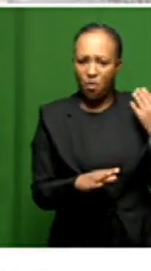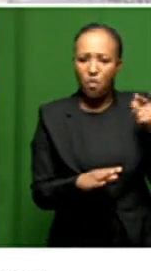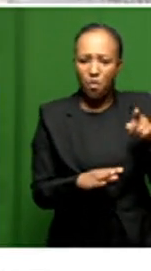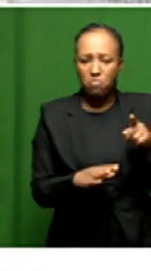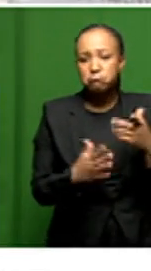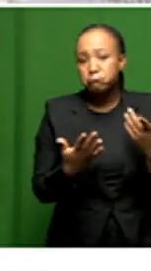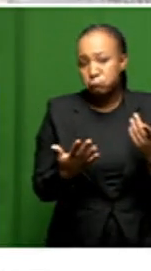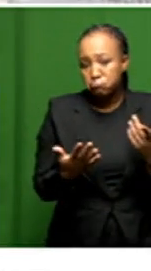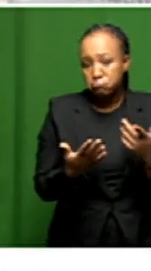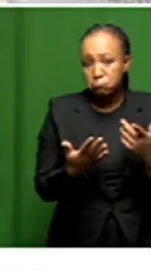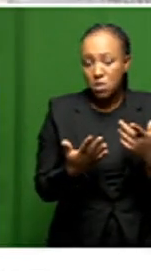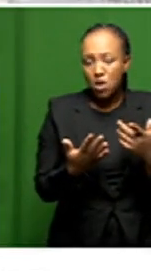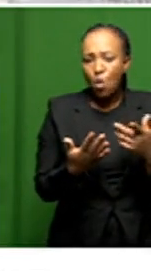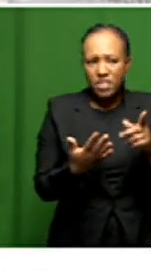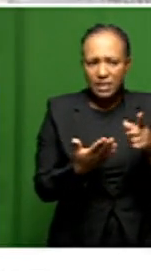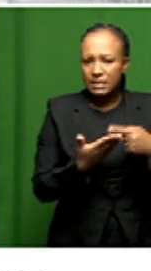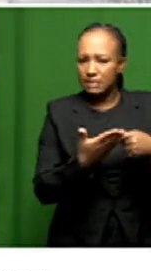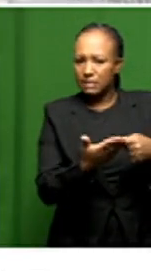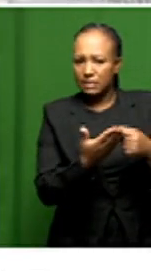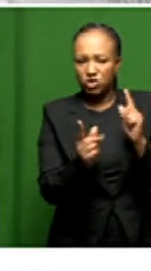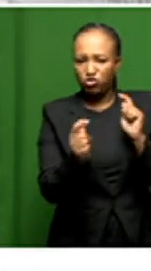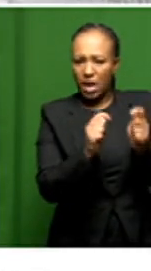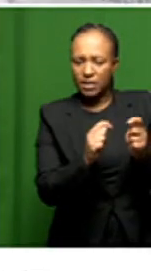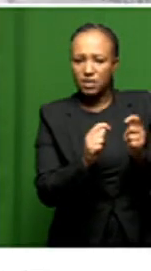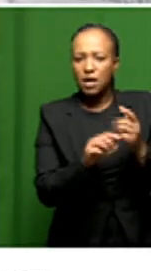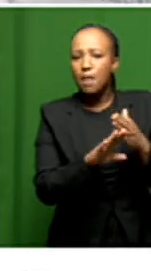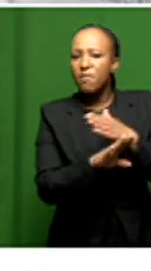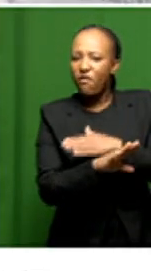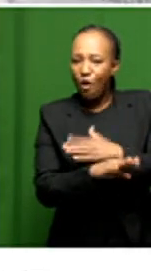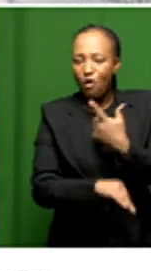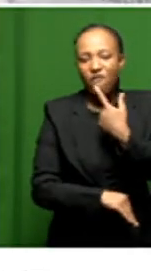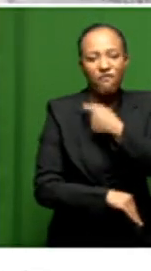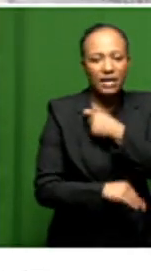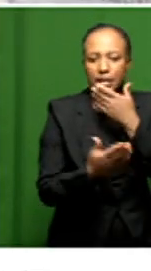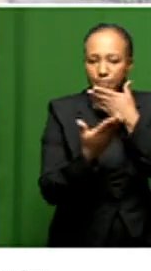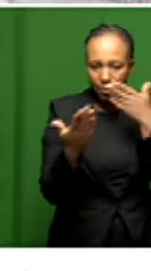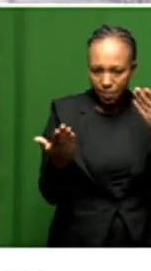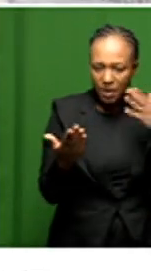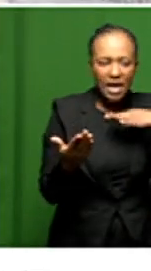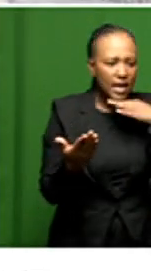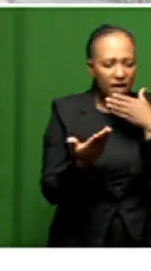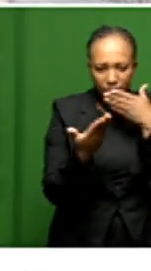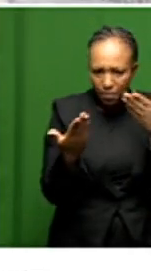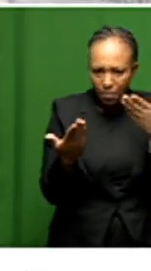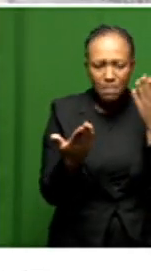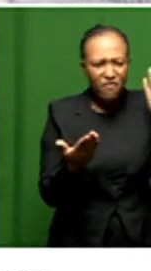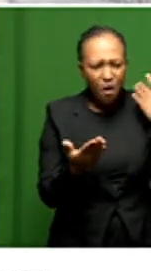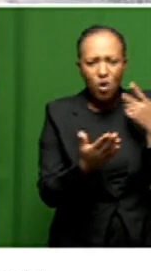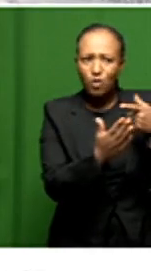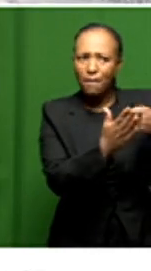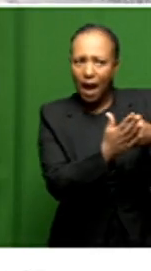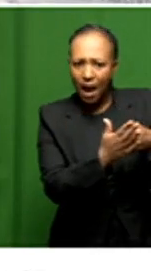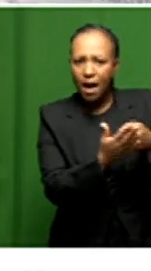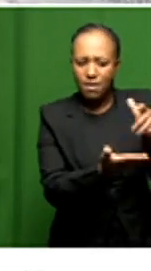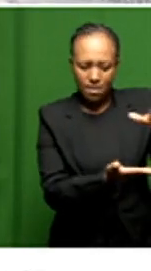it's amazing how the conversation kept changing. So it was, we don't have the vaccines, and it was the battle to get the vaccines.